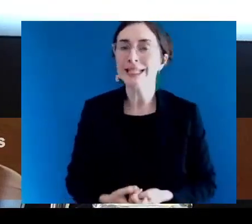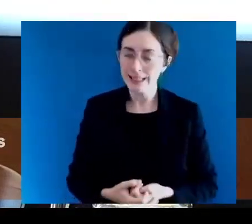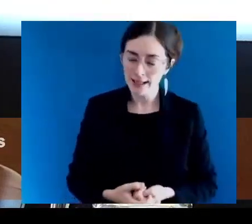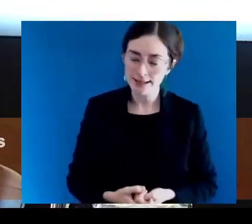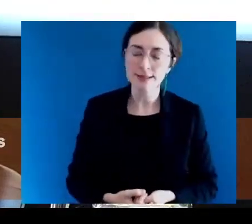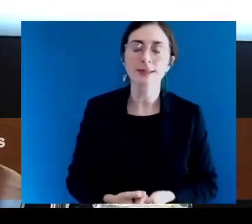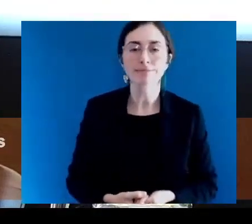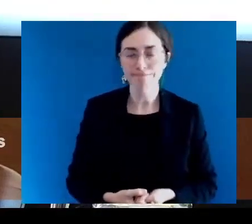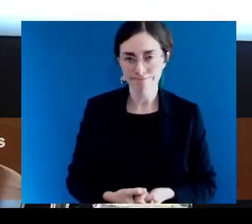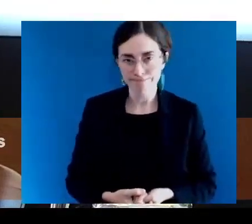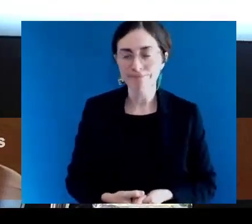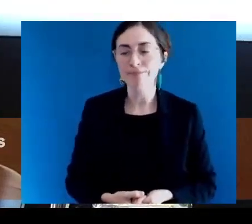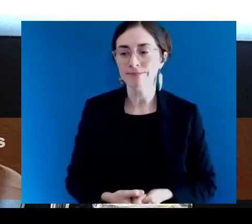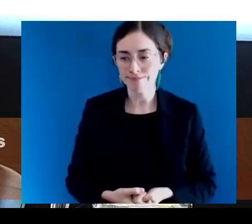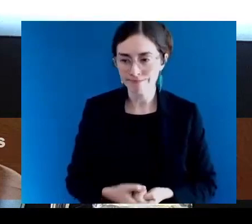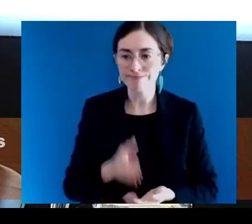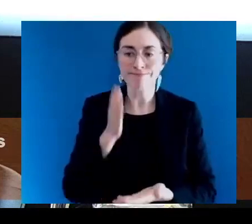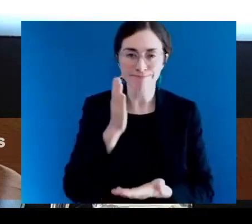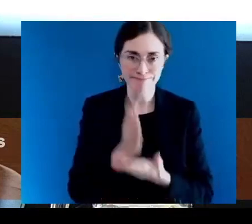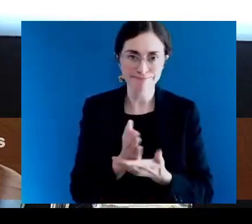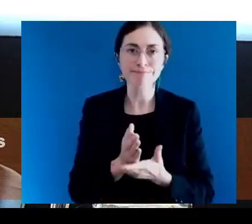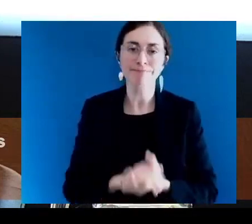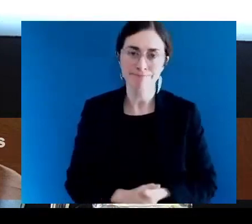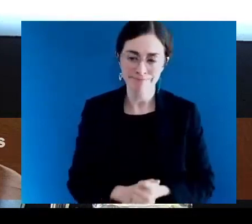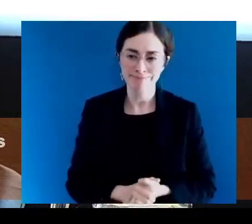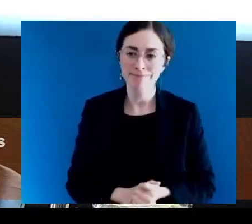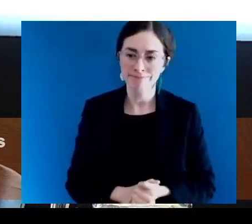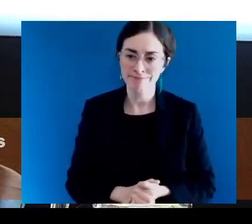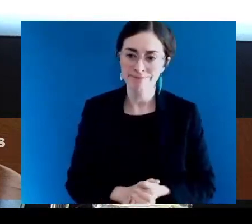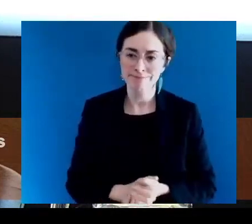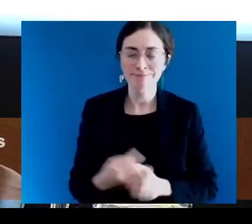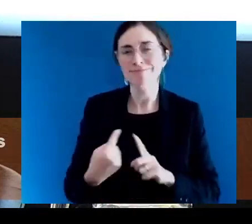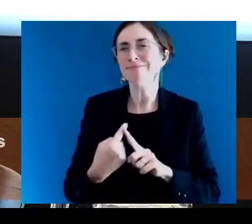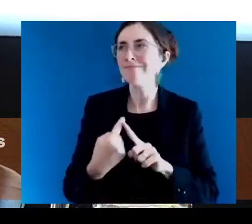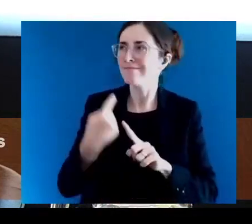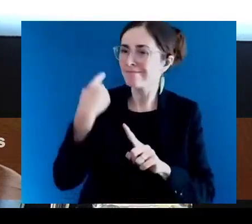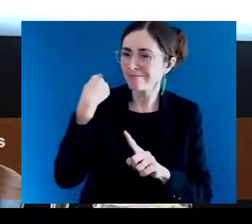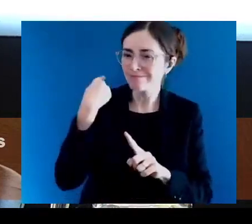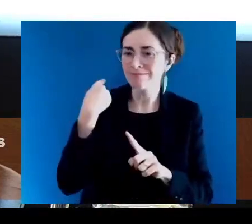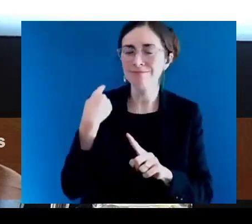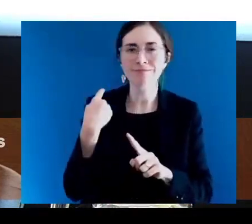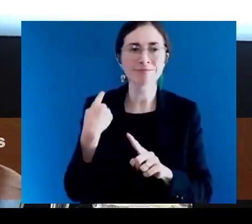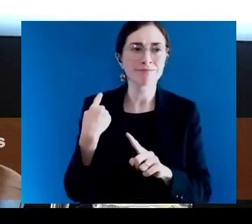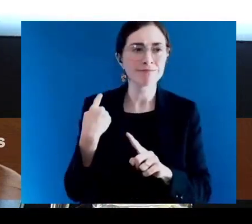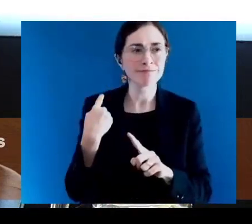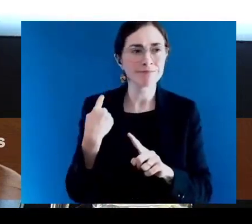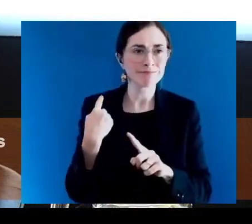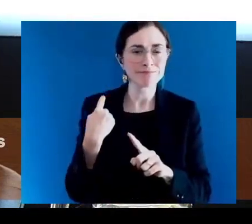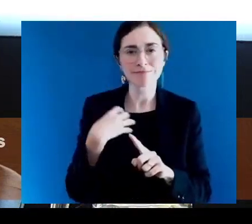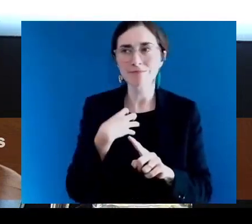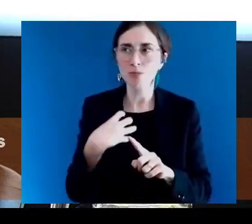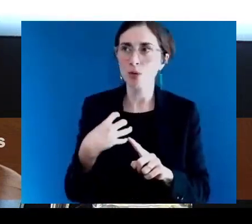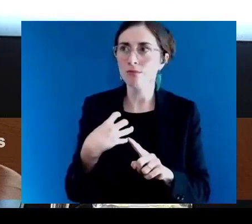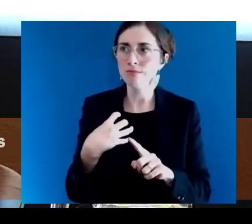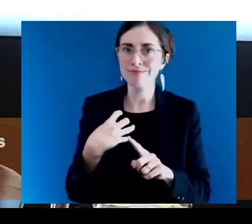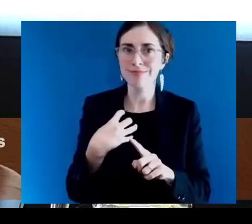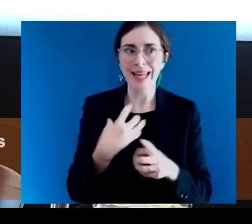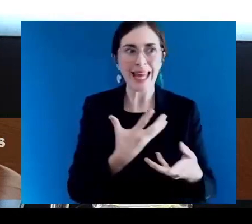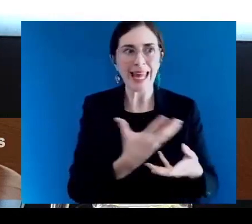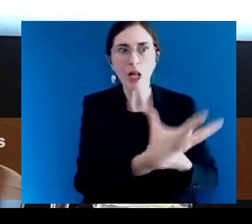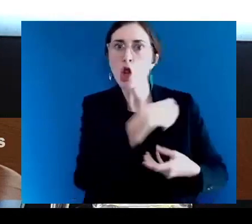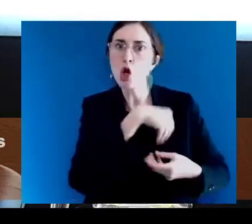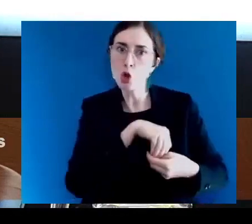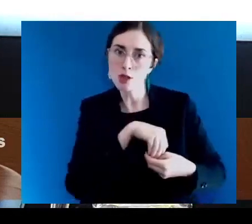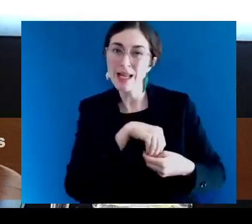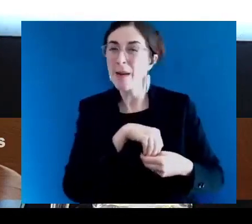from, an inclusionary conversation to partnership, but it's really the self-determination is about that transfer